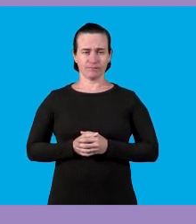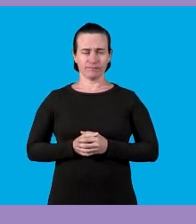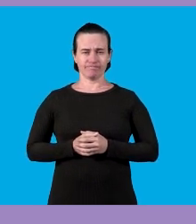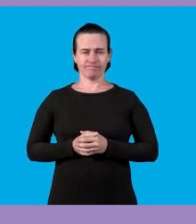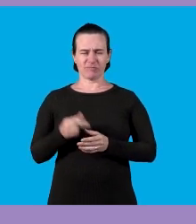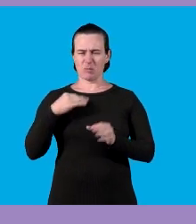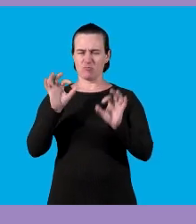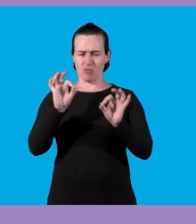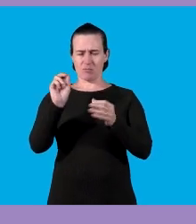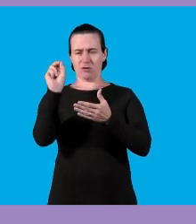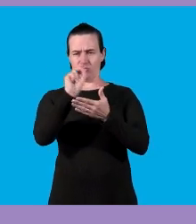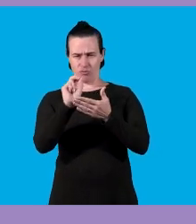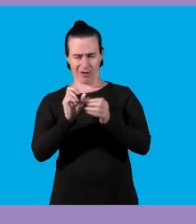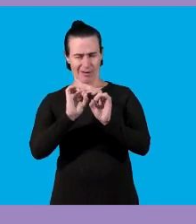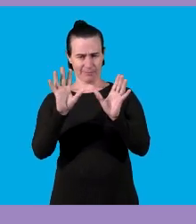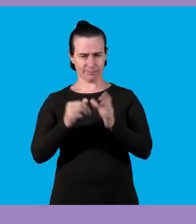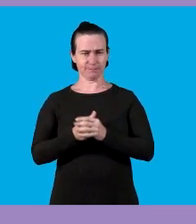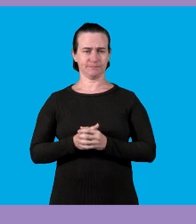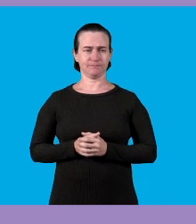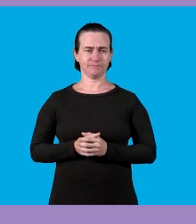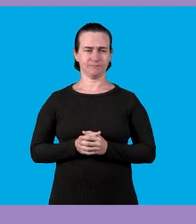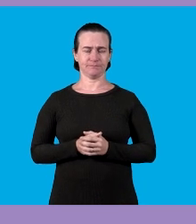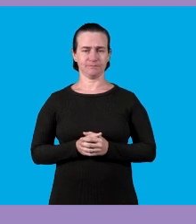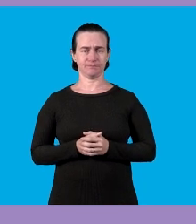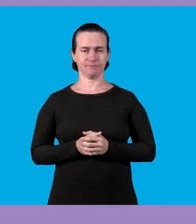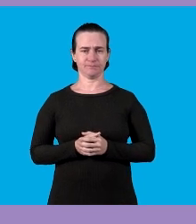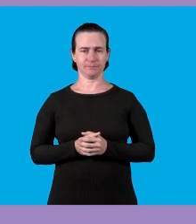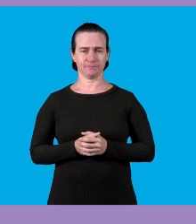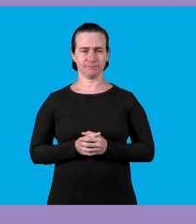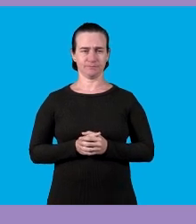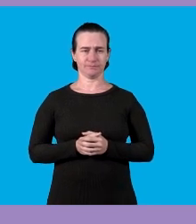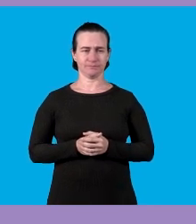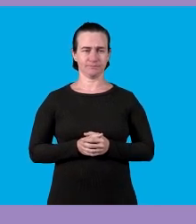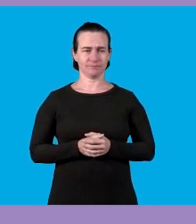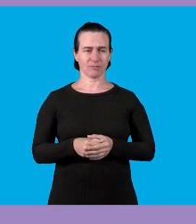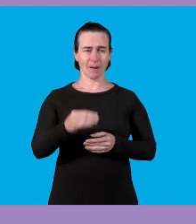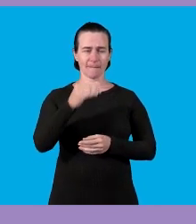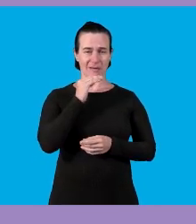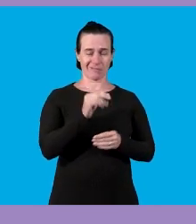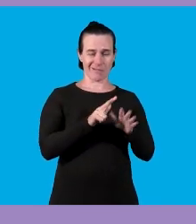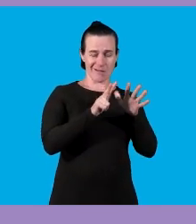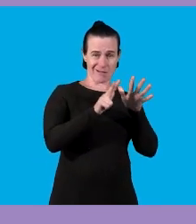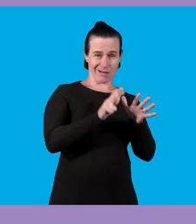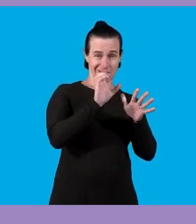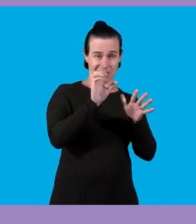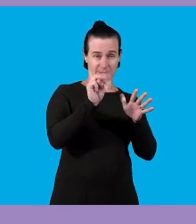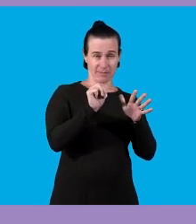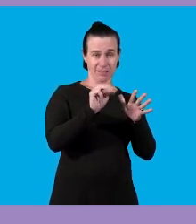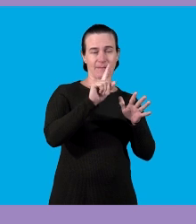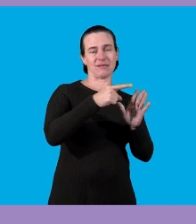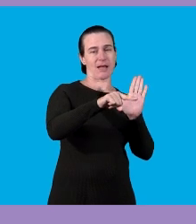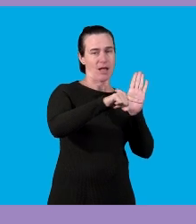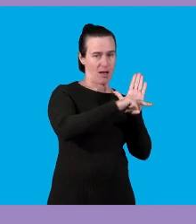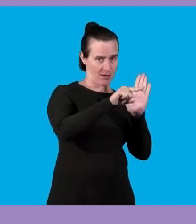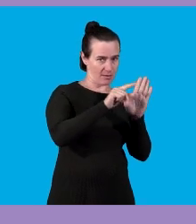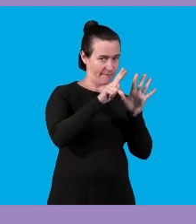centimeters. Let me write that 58 properly. 58 centimeters, and therefore the additive inverse of 18